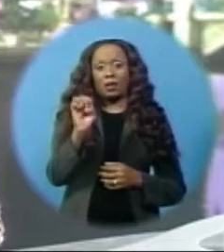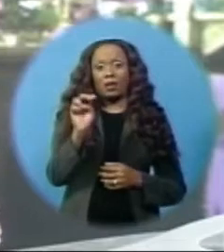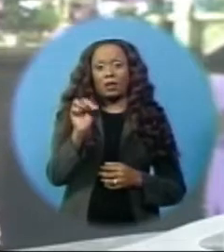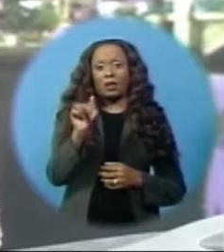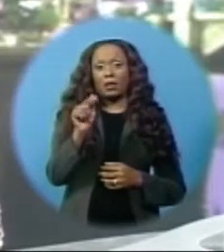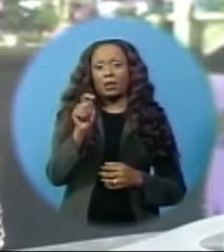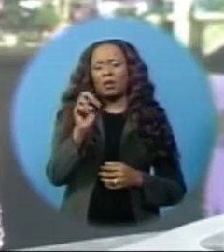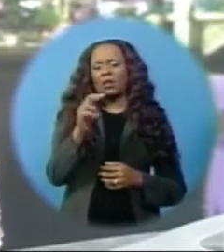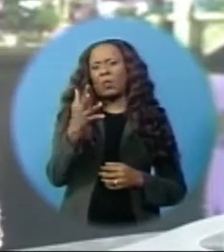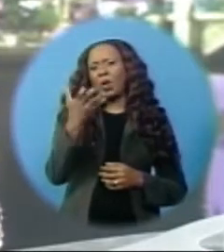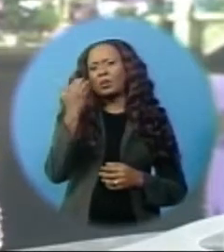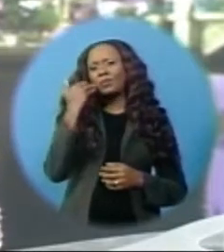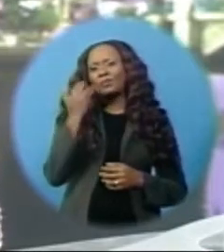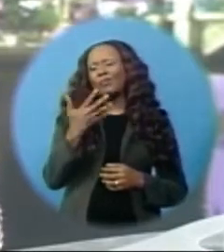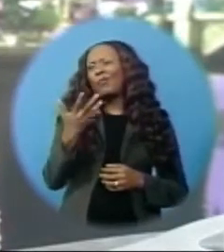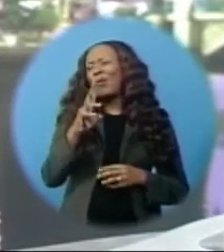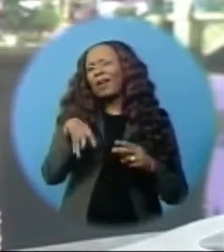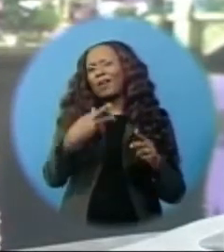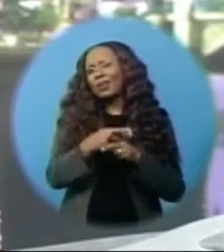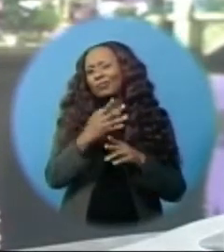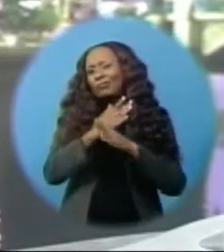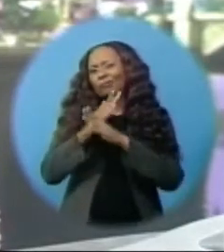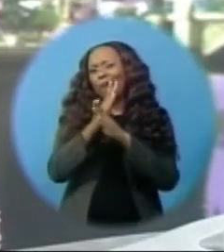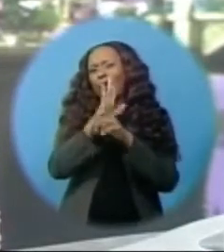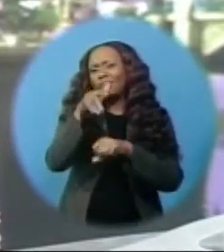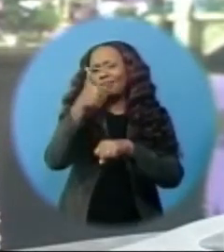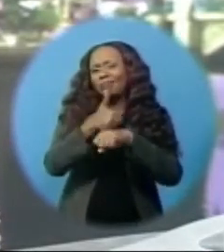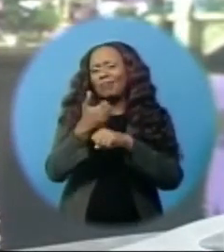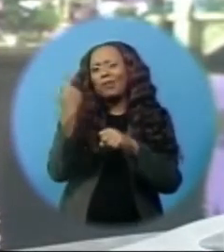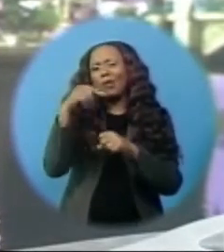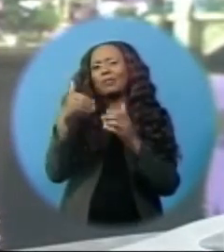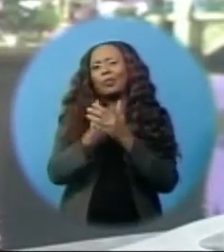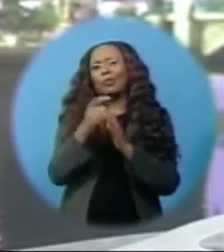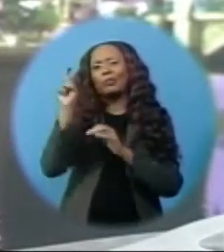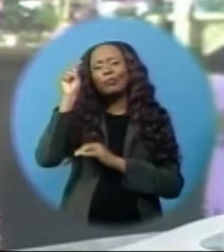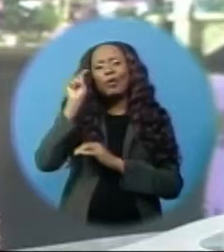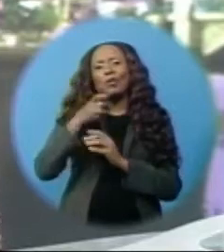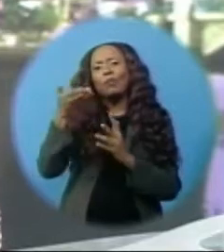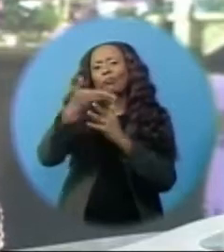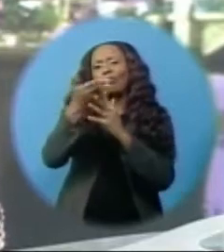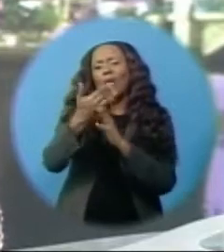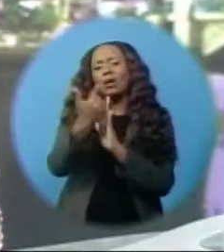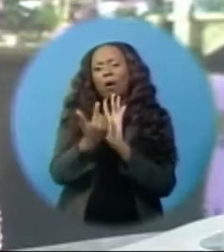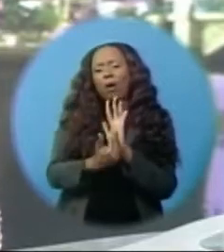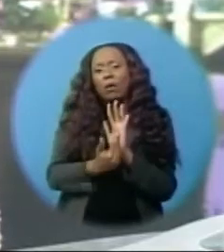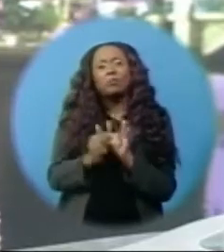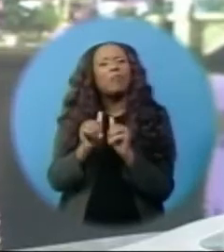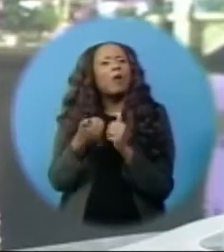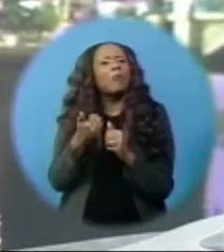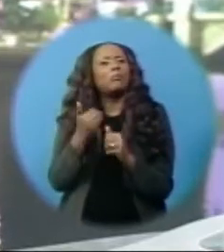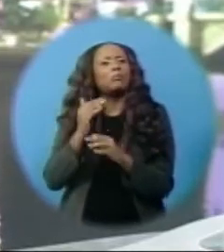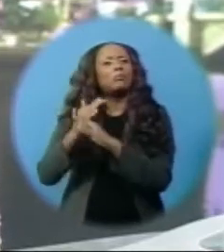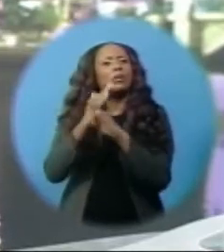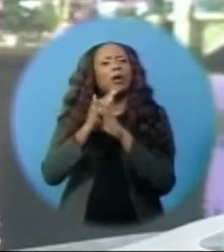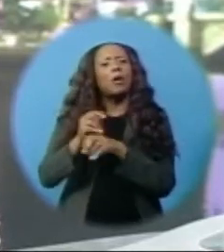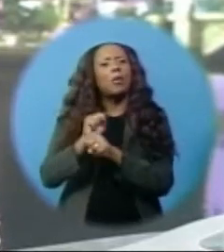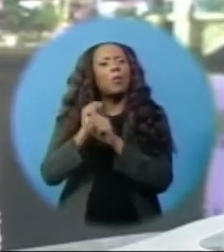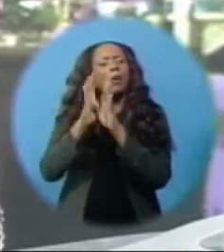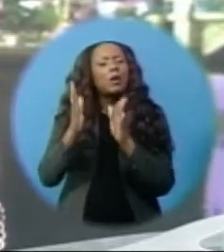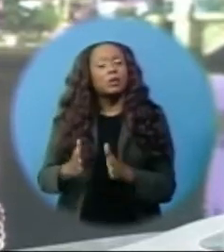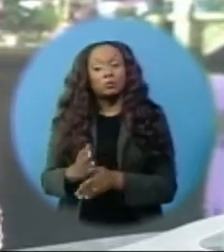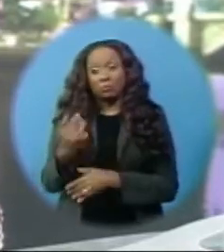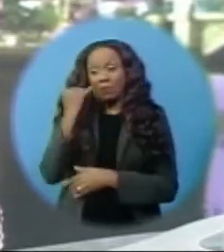senator wants to know what protections are in place under the new sexual harassment legislation to protect workers who make